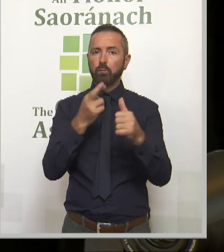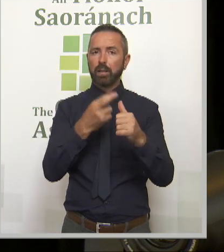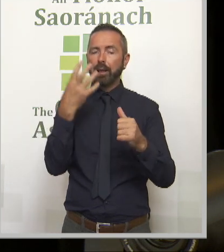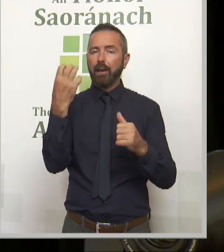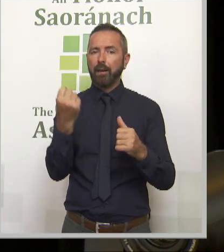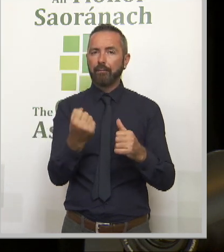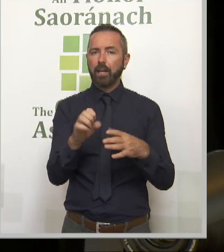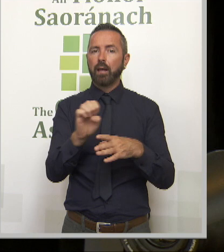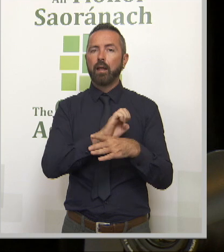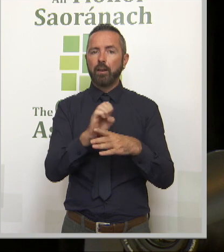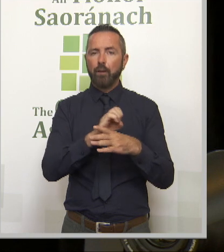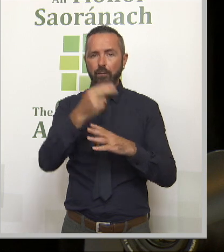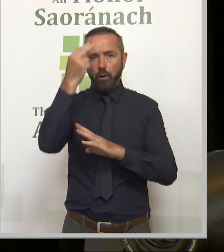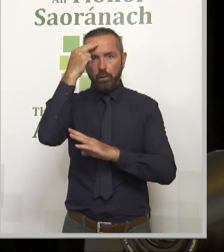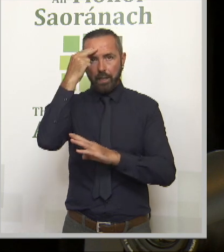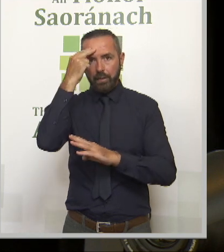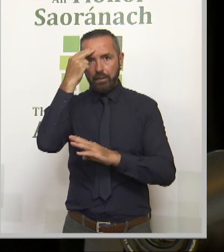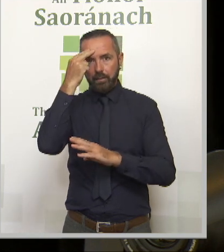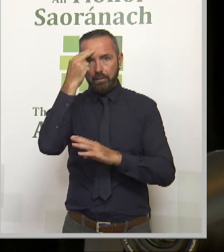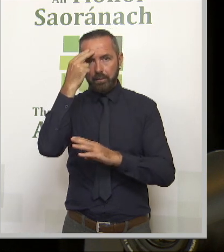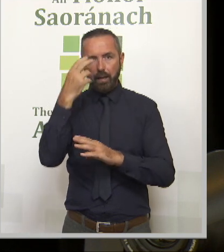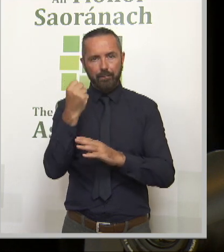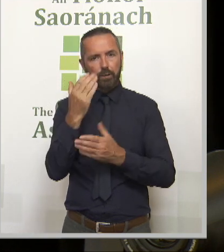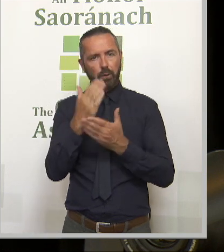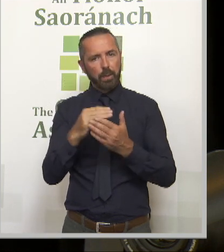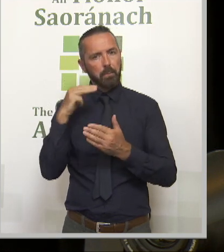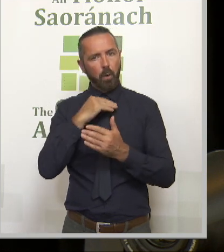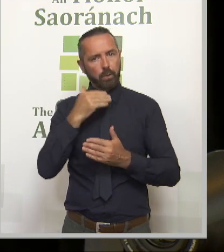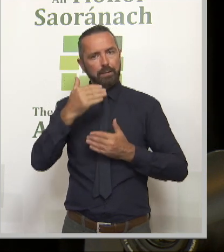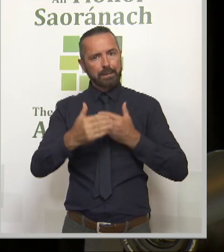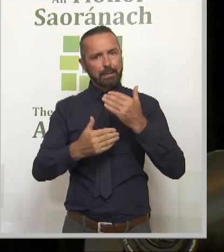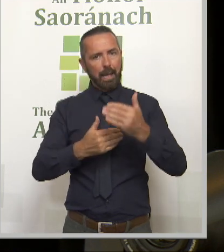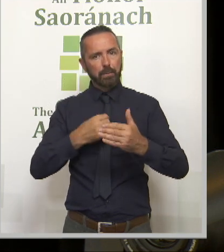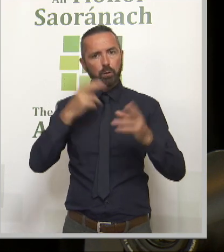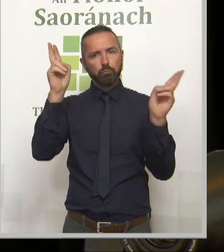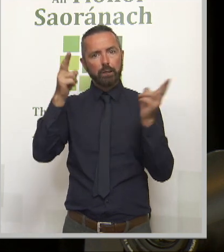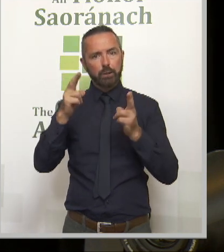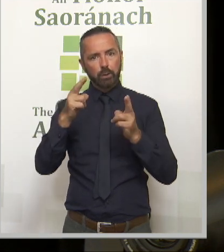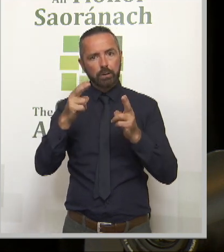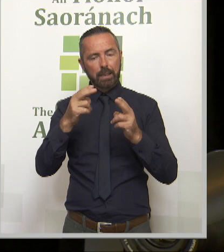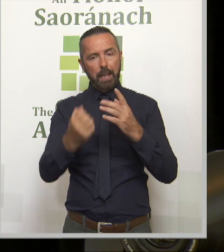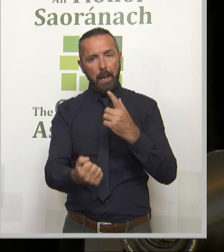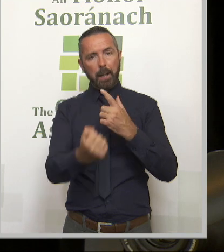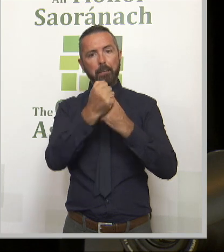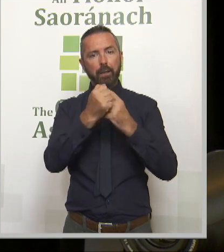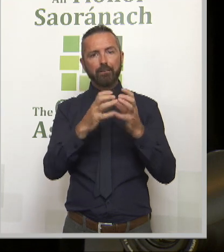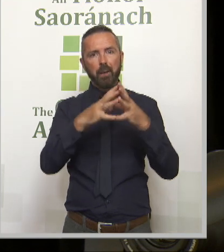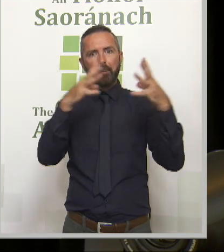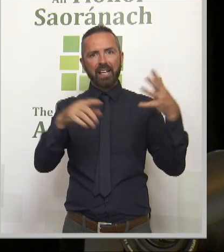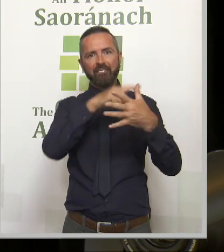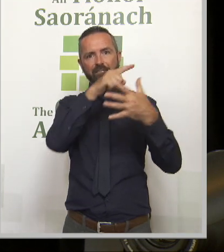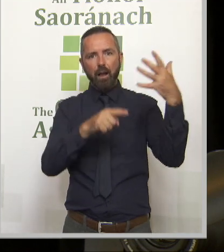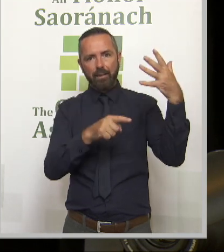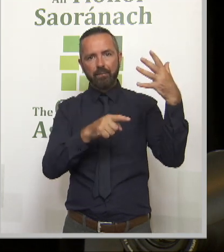have sufficient understanding to be able to take some important steps towards reducing the impact of the Big Five and indeed reversing some